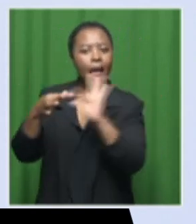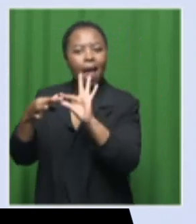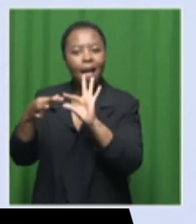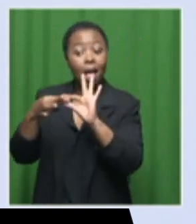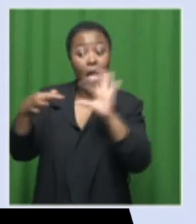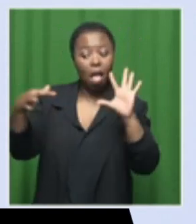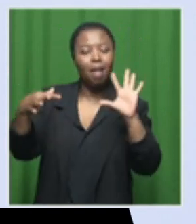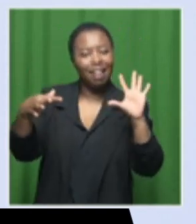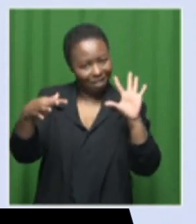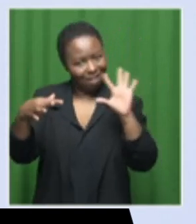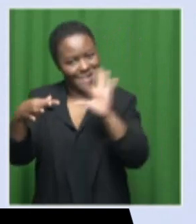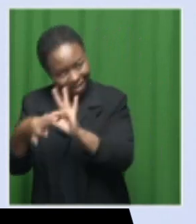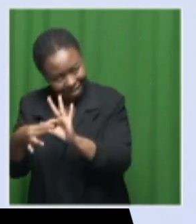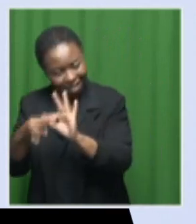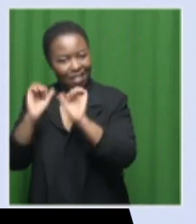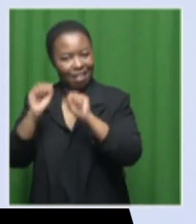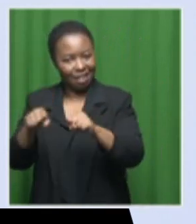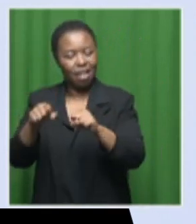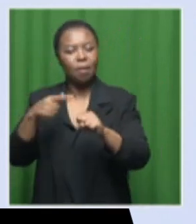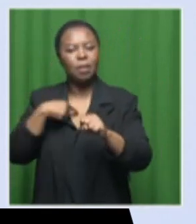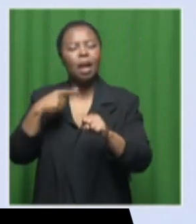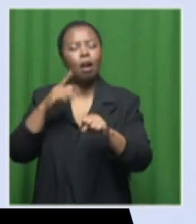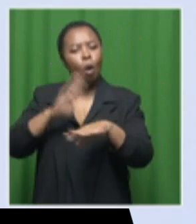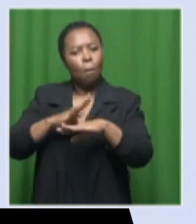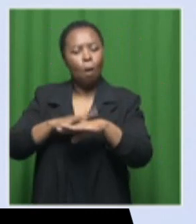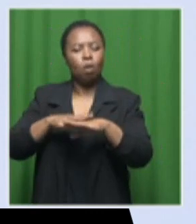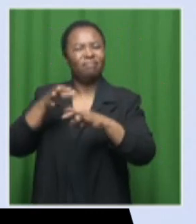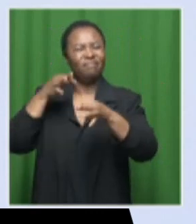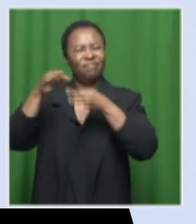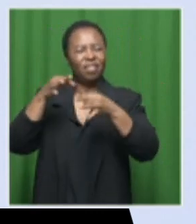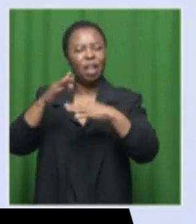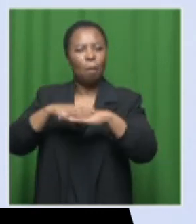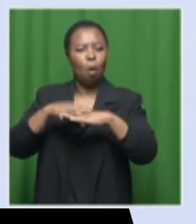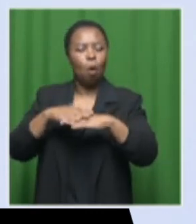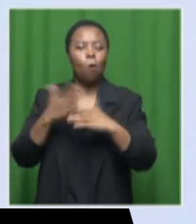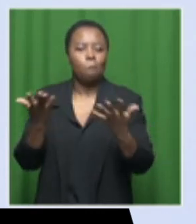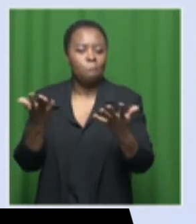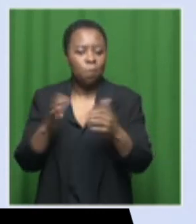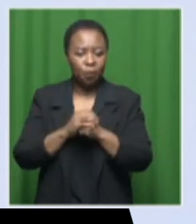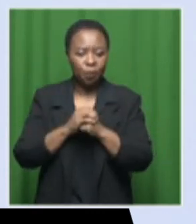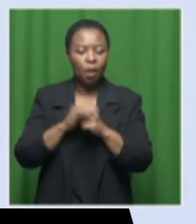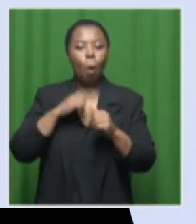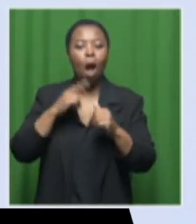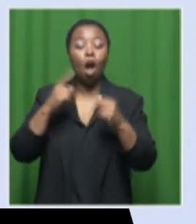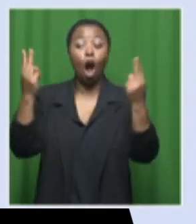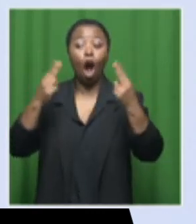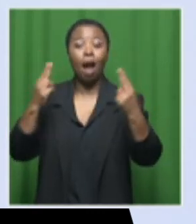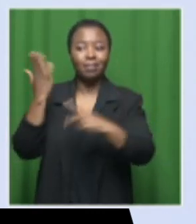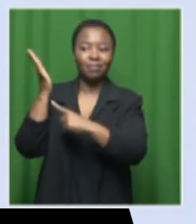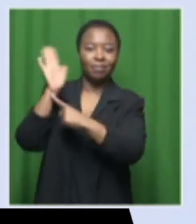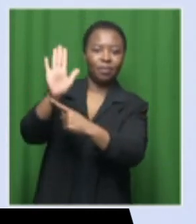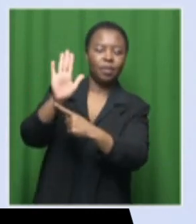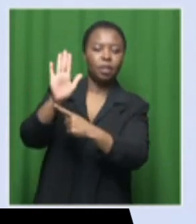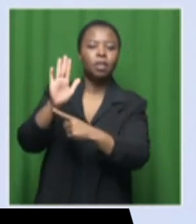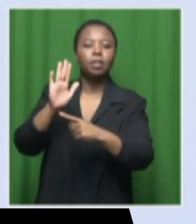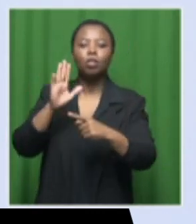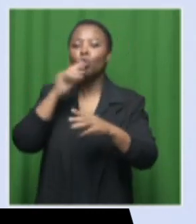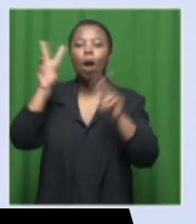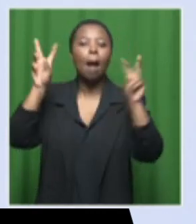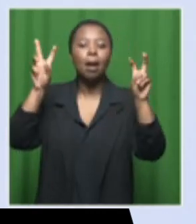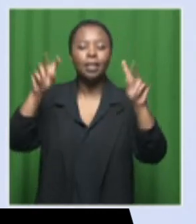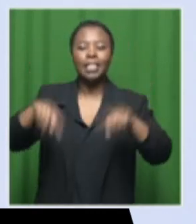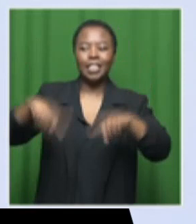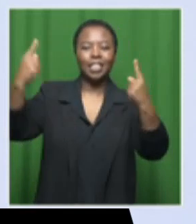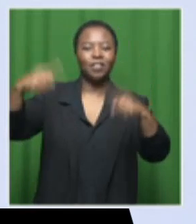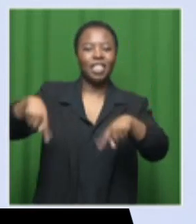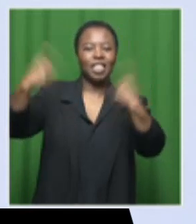And also I was trying to hit on something that, because of most art exhibition, we're always speaking about our differences. So I wanted something